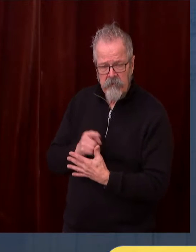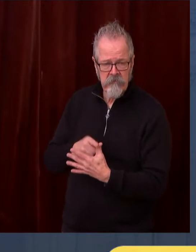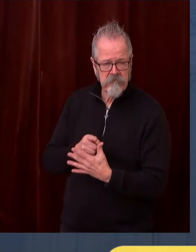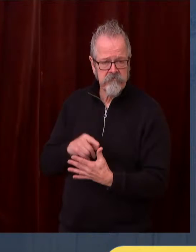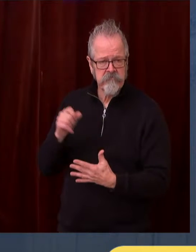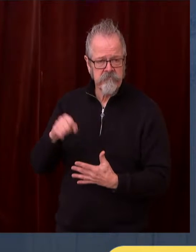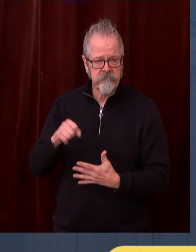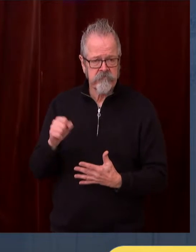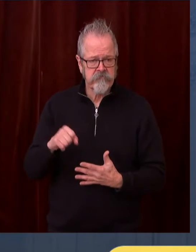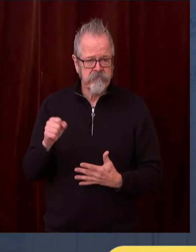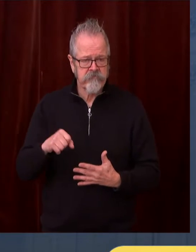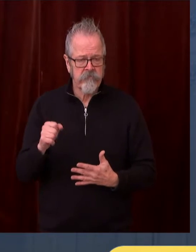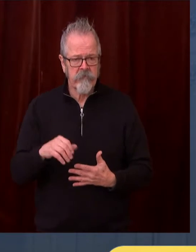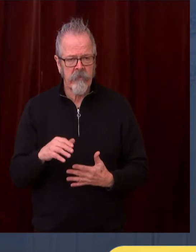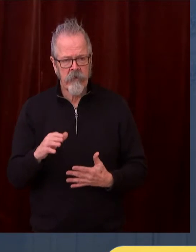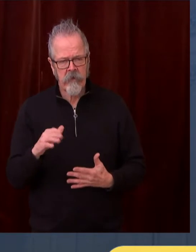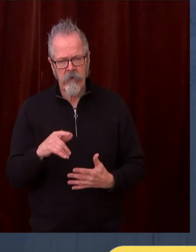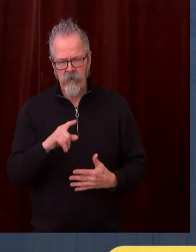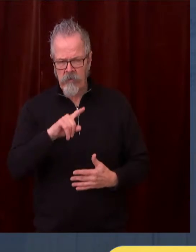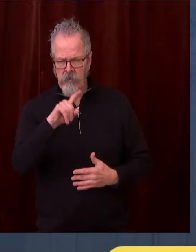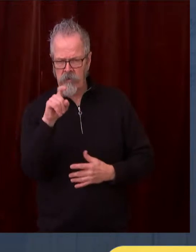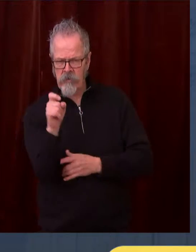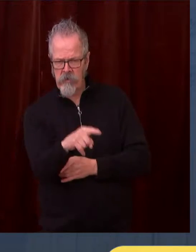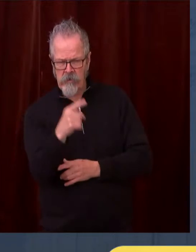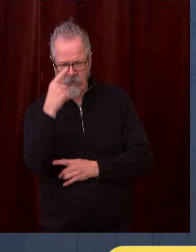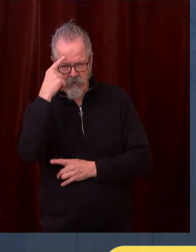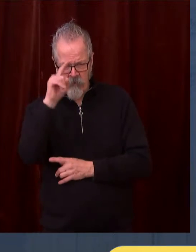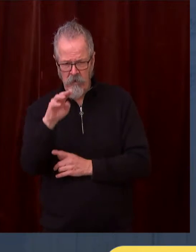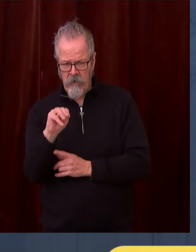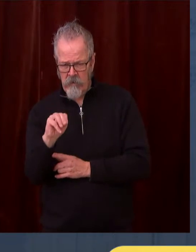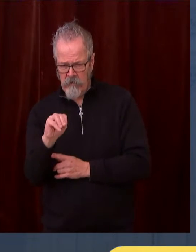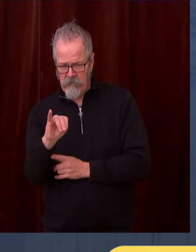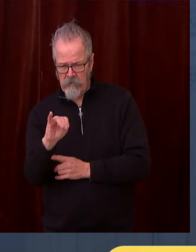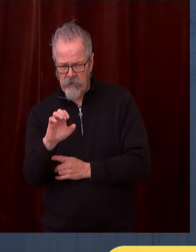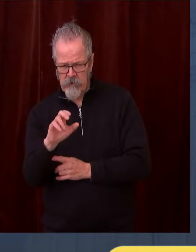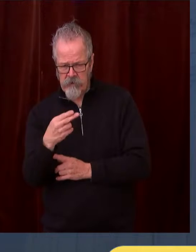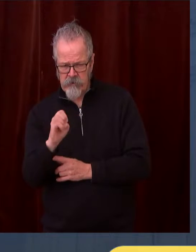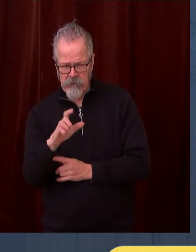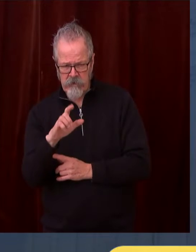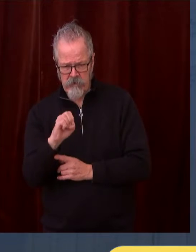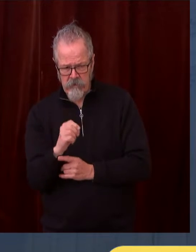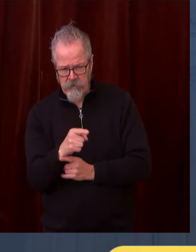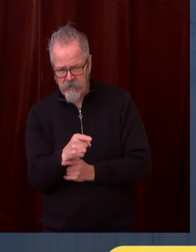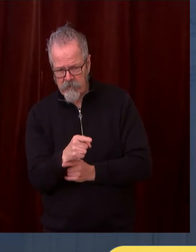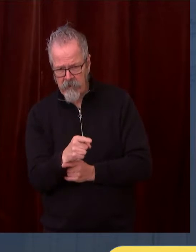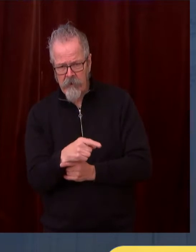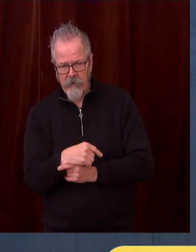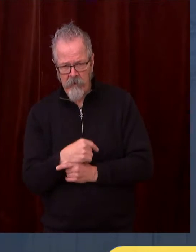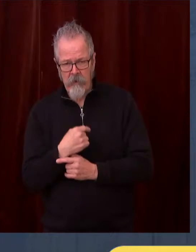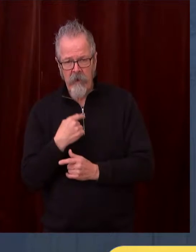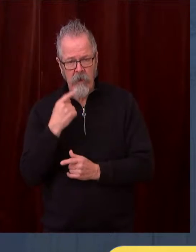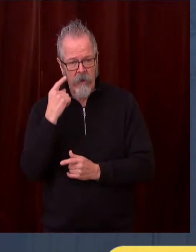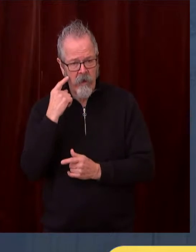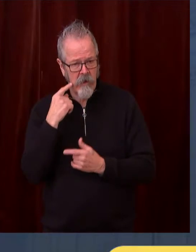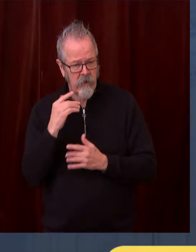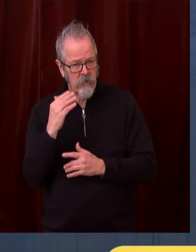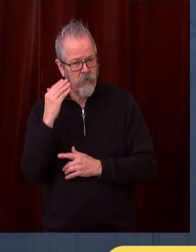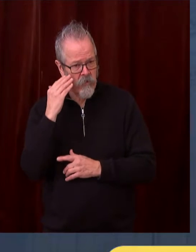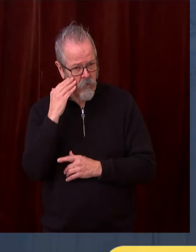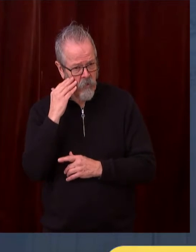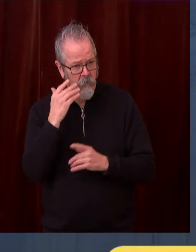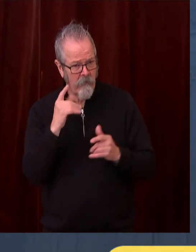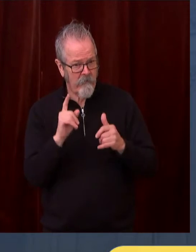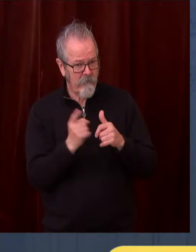on these first doses. So we know an estimated 62,000 doses of this vaccine will come in an initial allocation and then expect a total